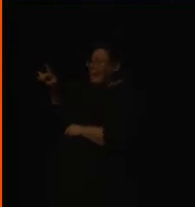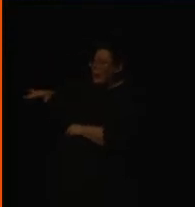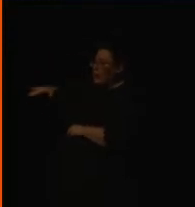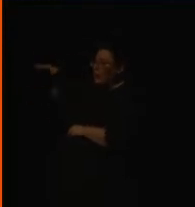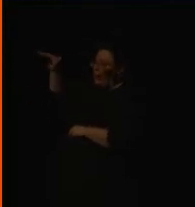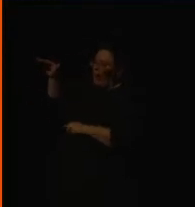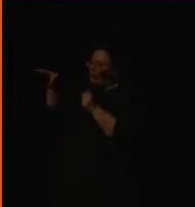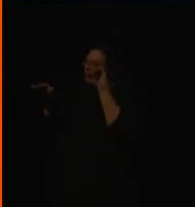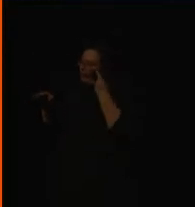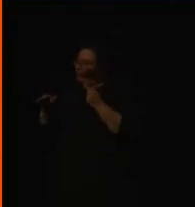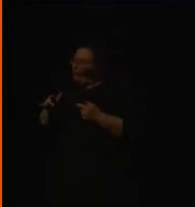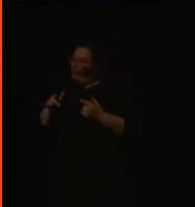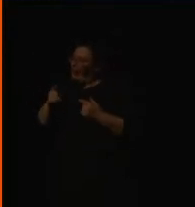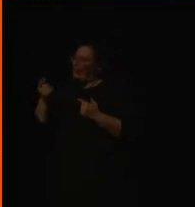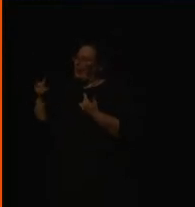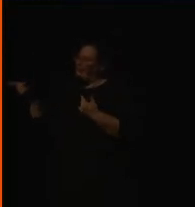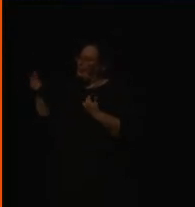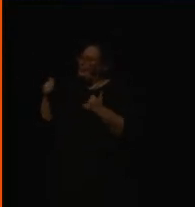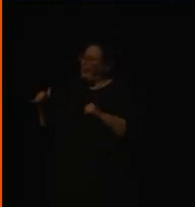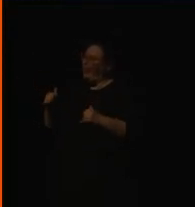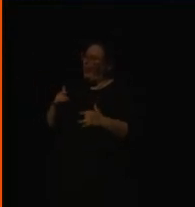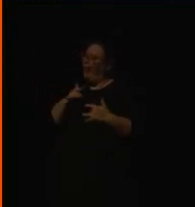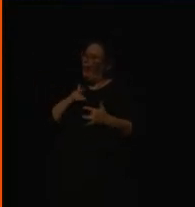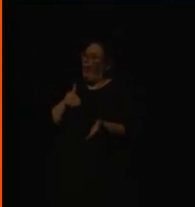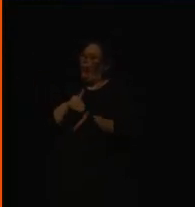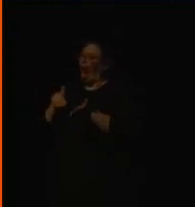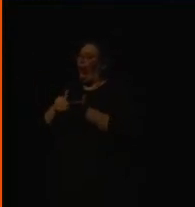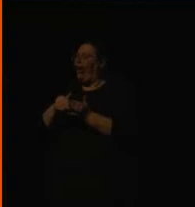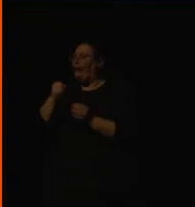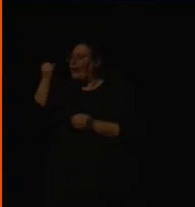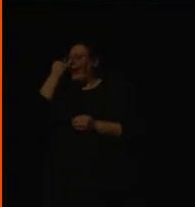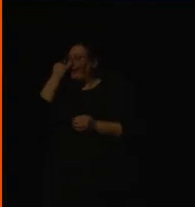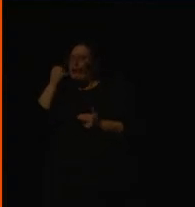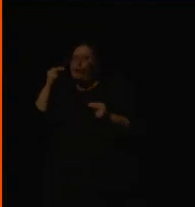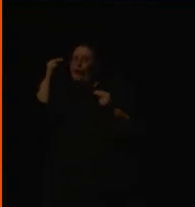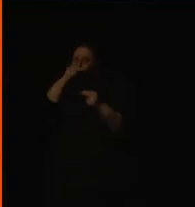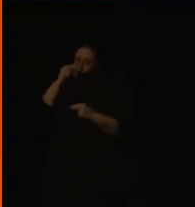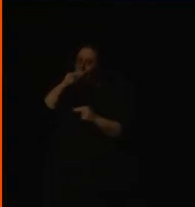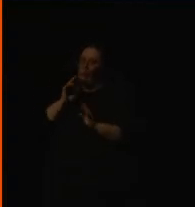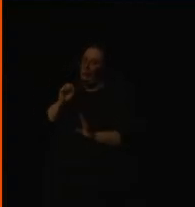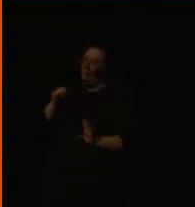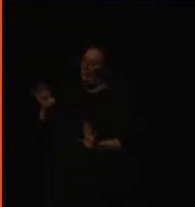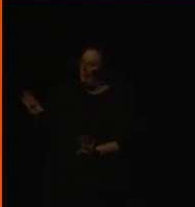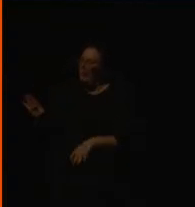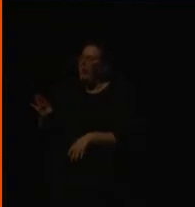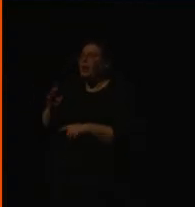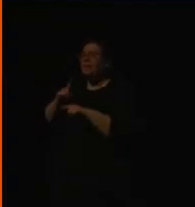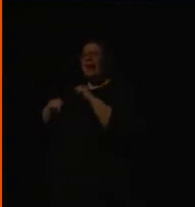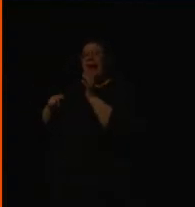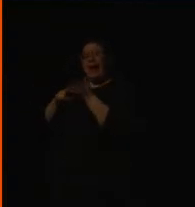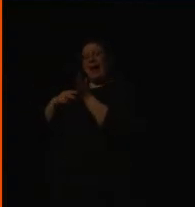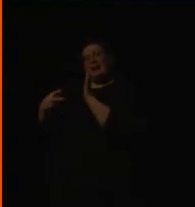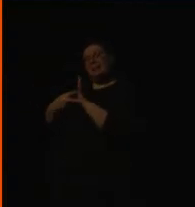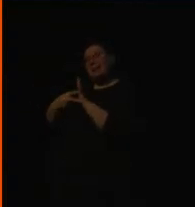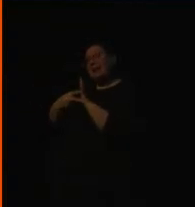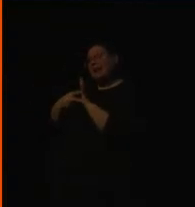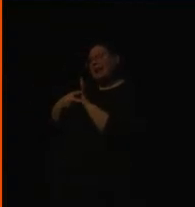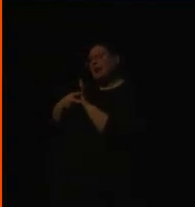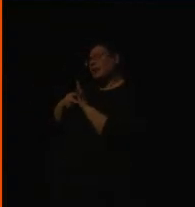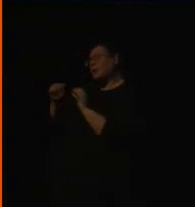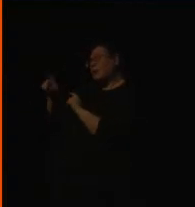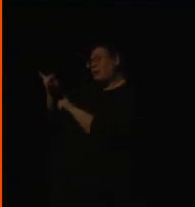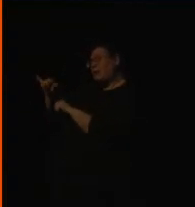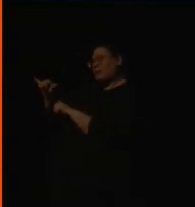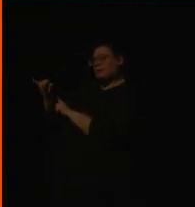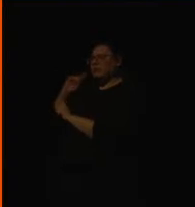never lost his appreciation for sophomoric humor and outrageous behavior. What I mean is that more than anybody else I've ever